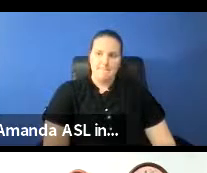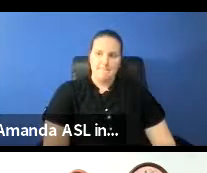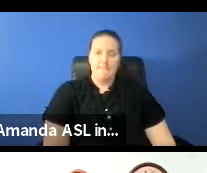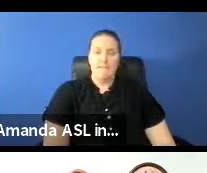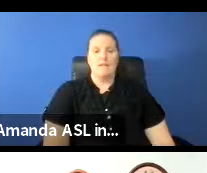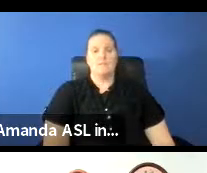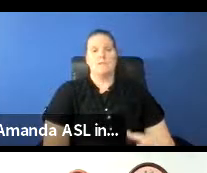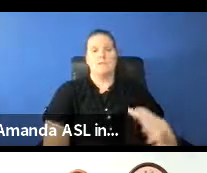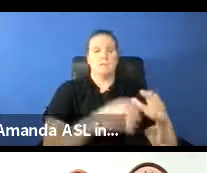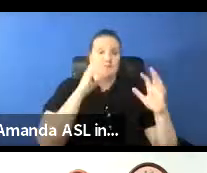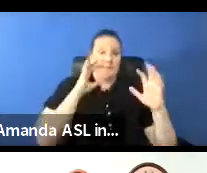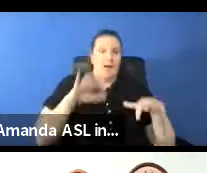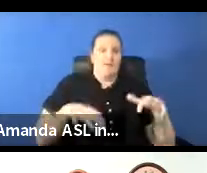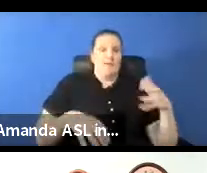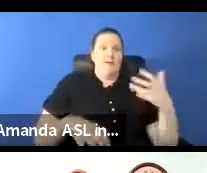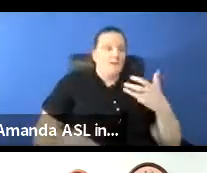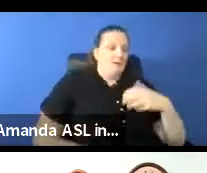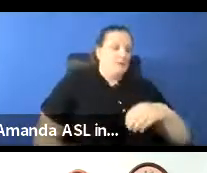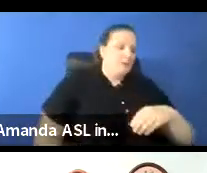Shocking.